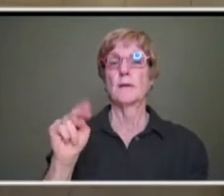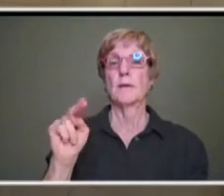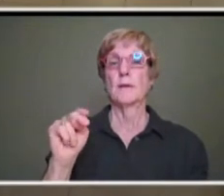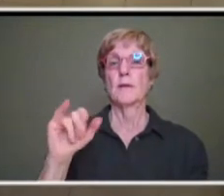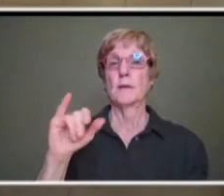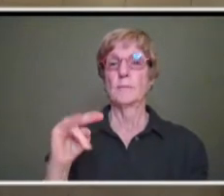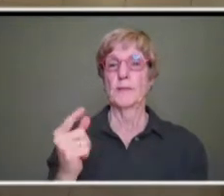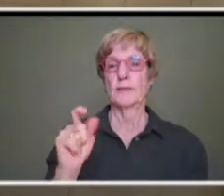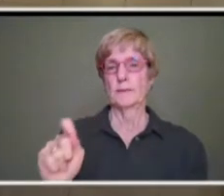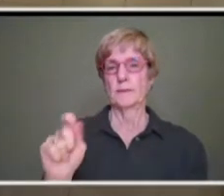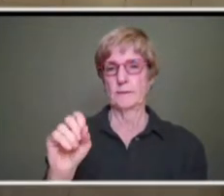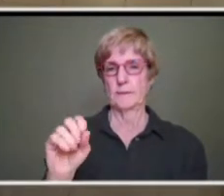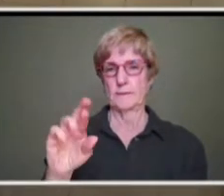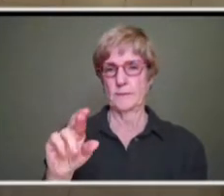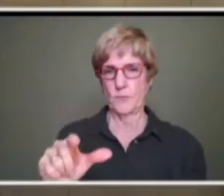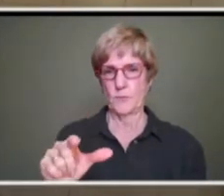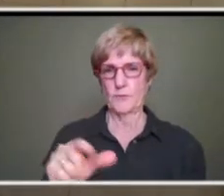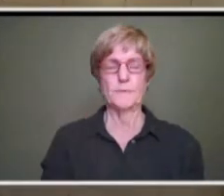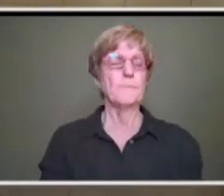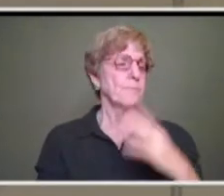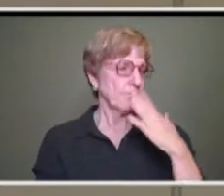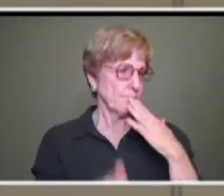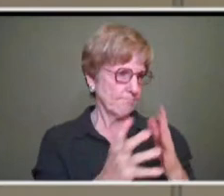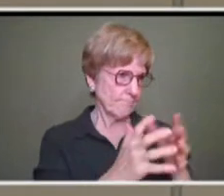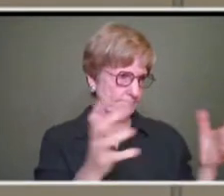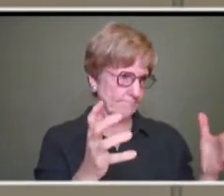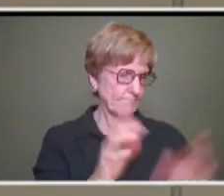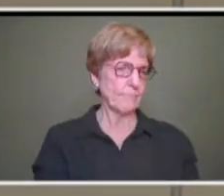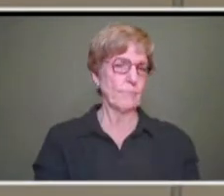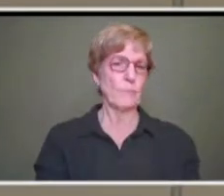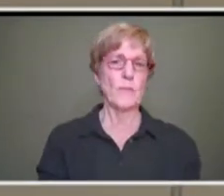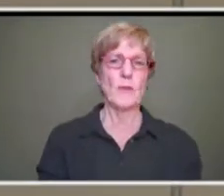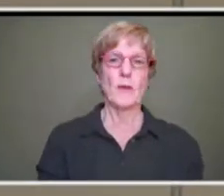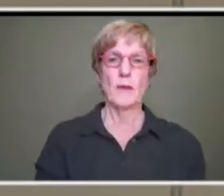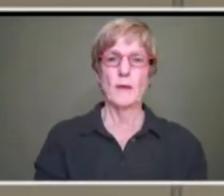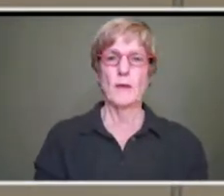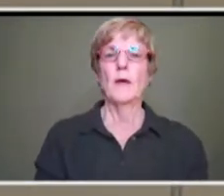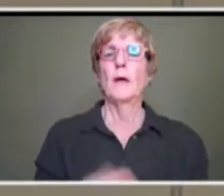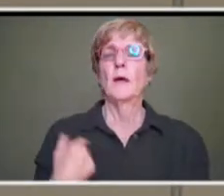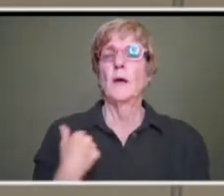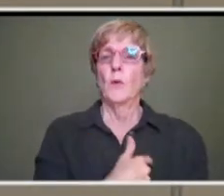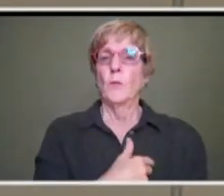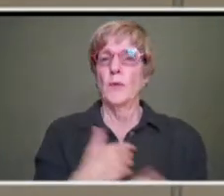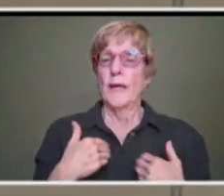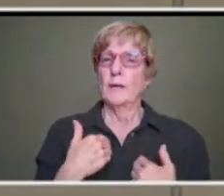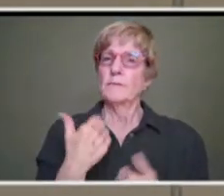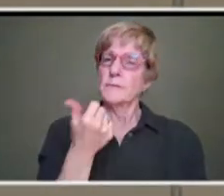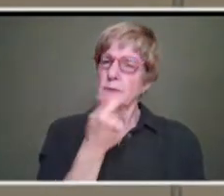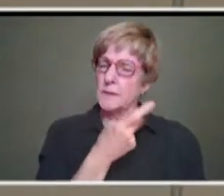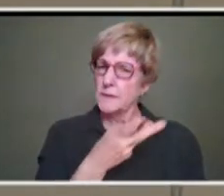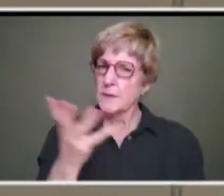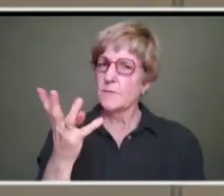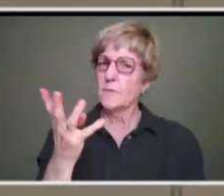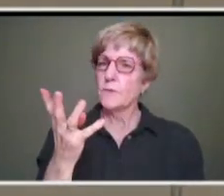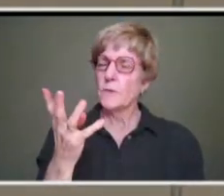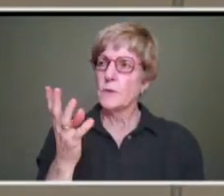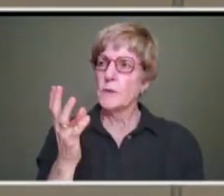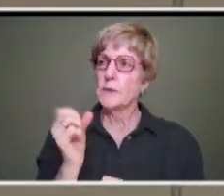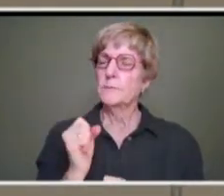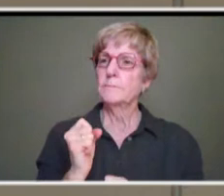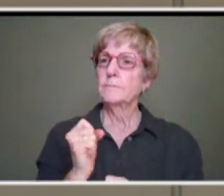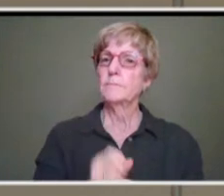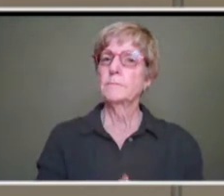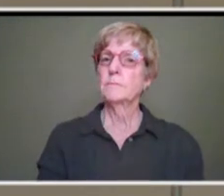you thank you very much thank you very much um we have several um